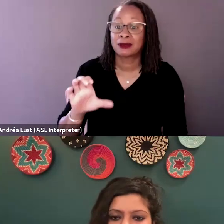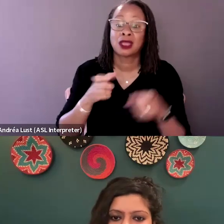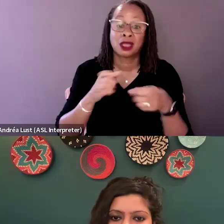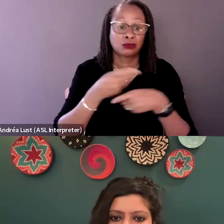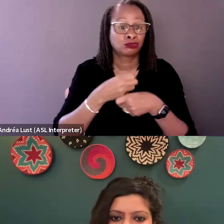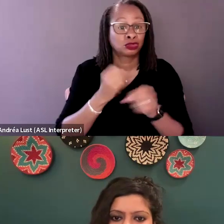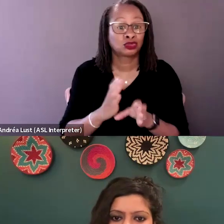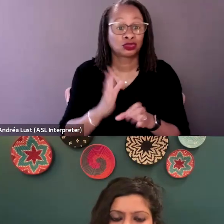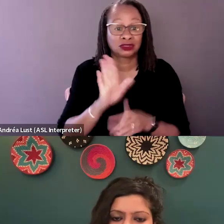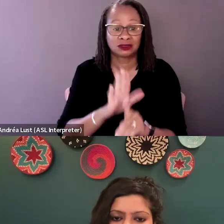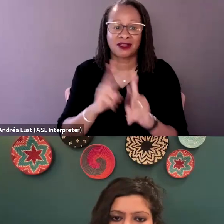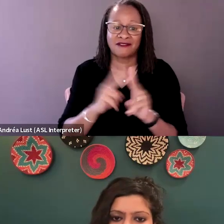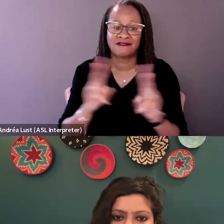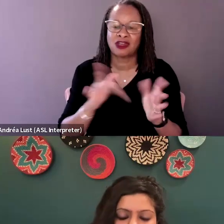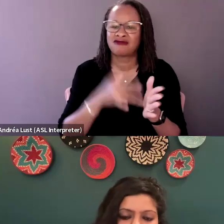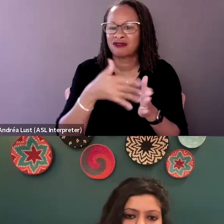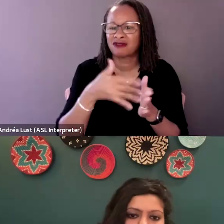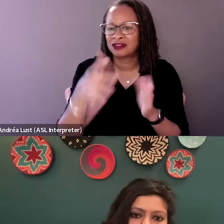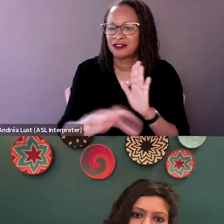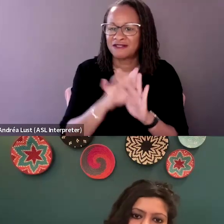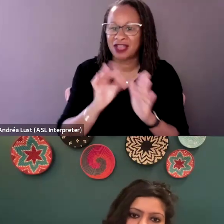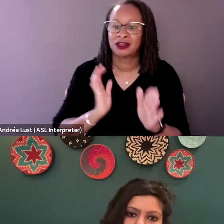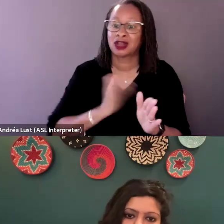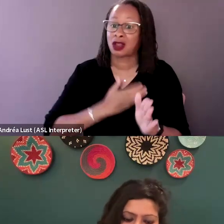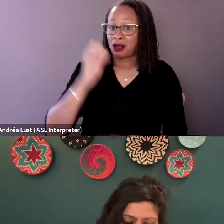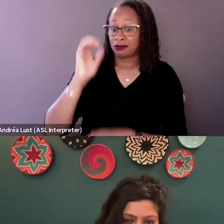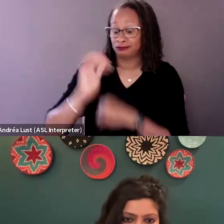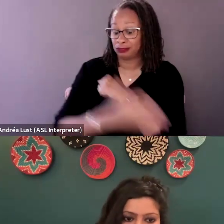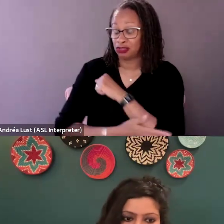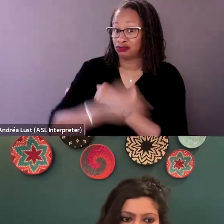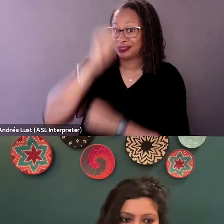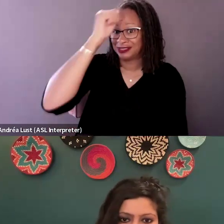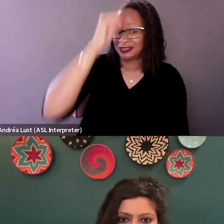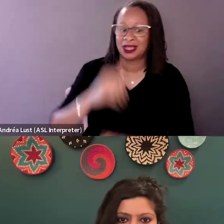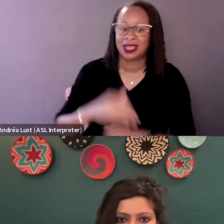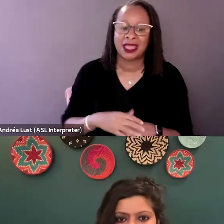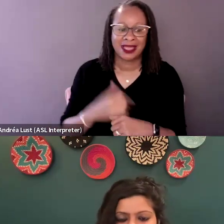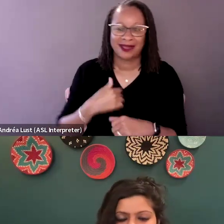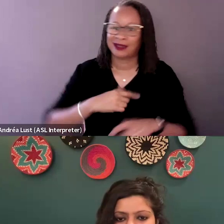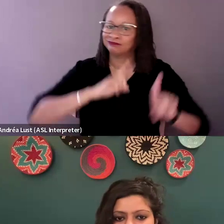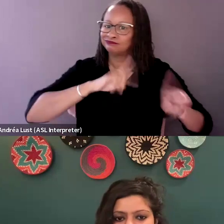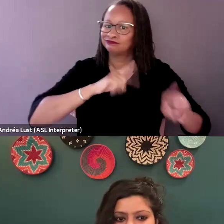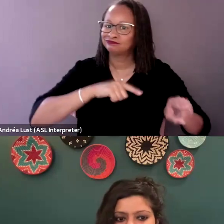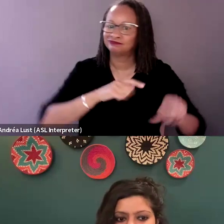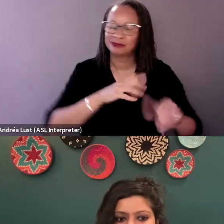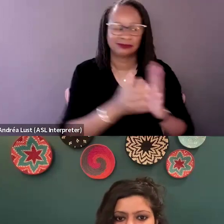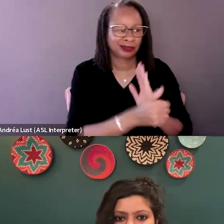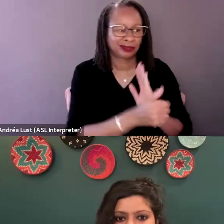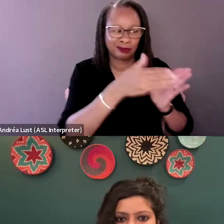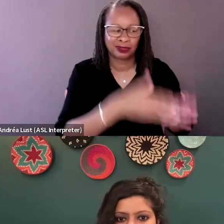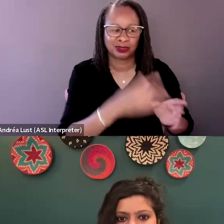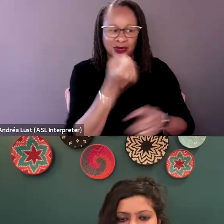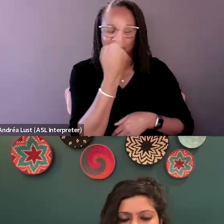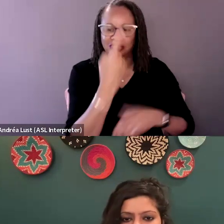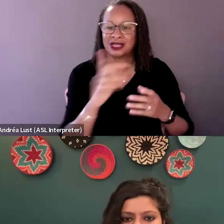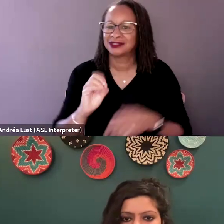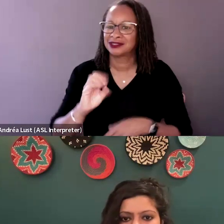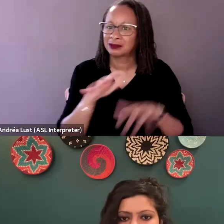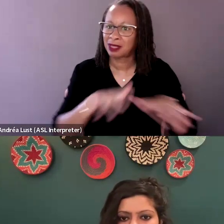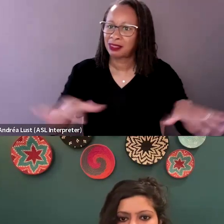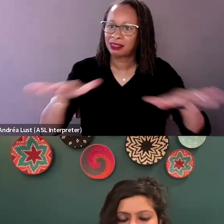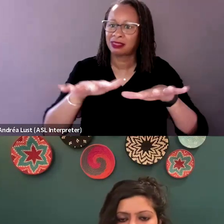them. So let me quickly introduce them to you. So our first guest, Koval Bhatia, is a highly accomplished producer based